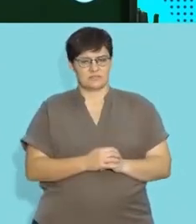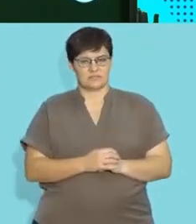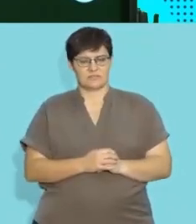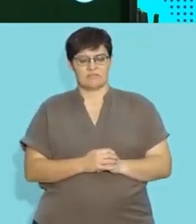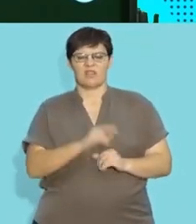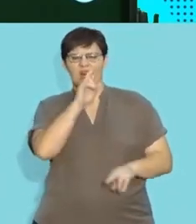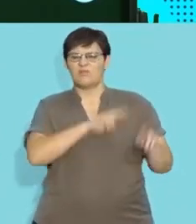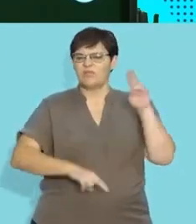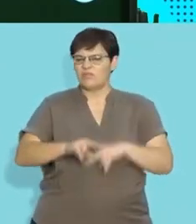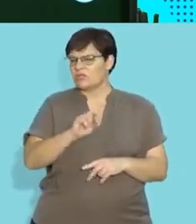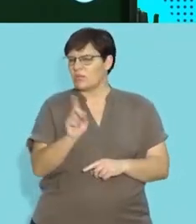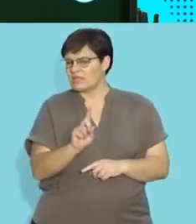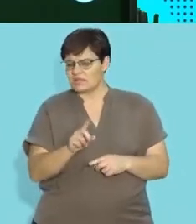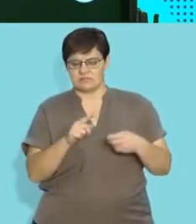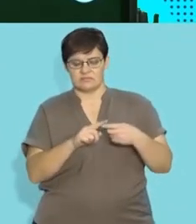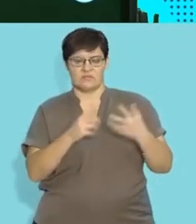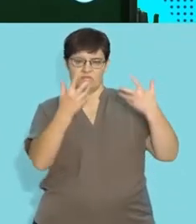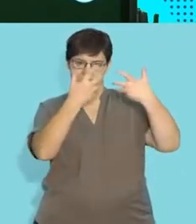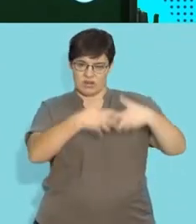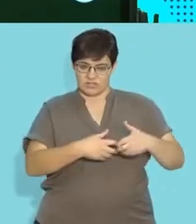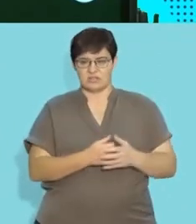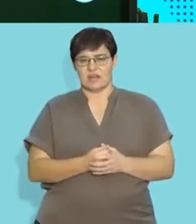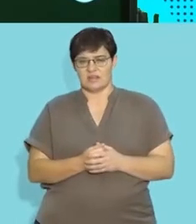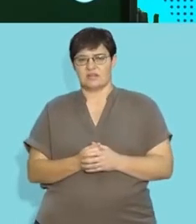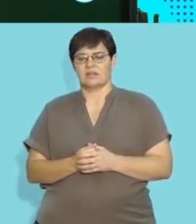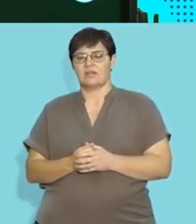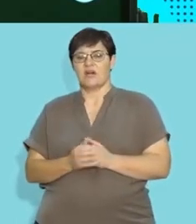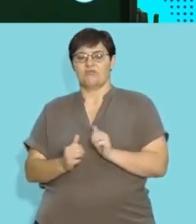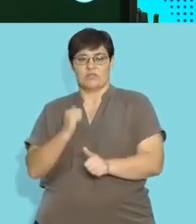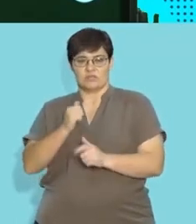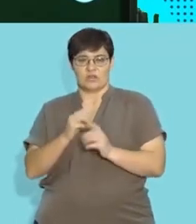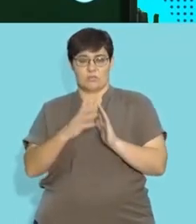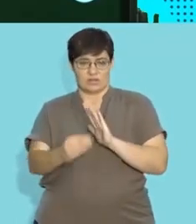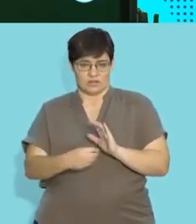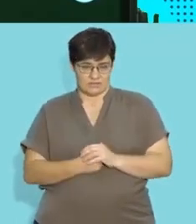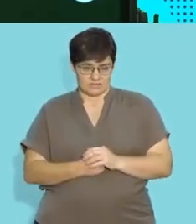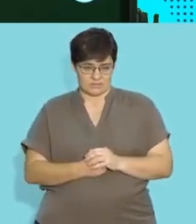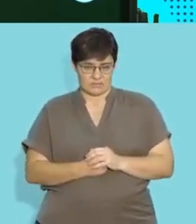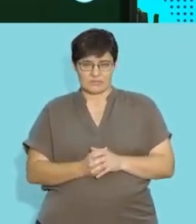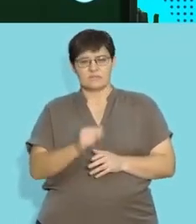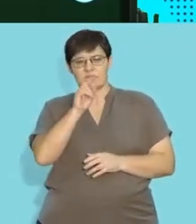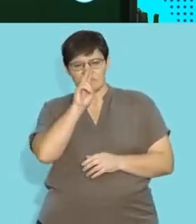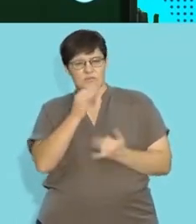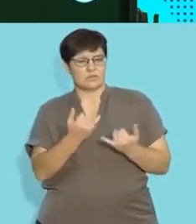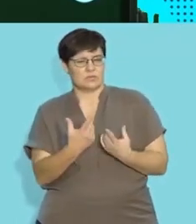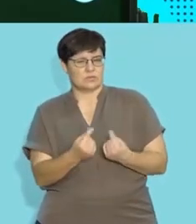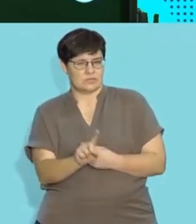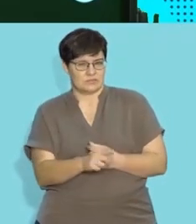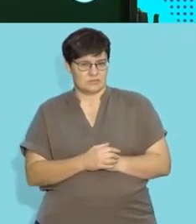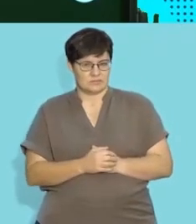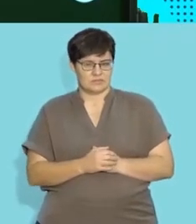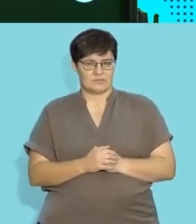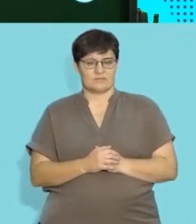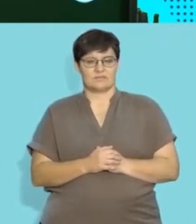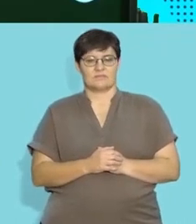on correlation and regression model. Okay, let's see what we have for you today. Okay, so I'll encourage